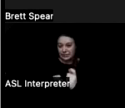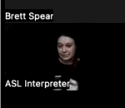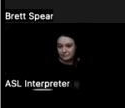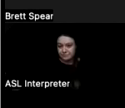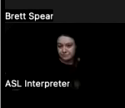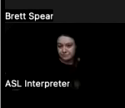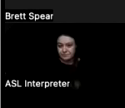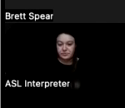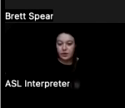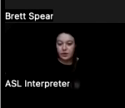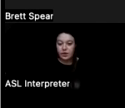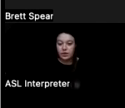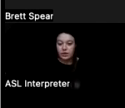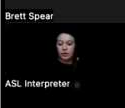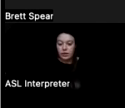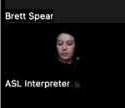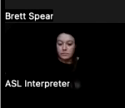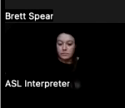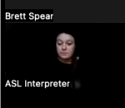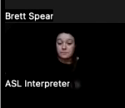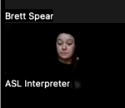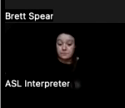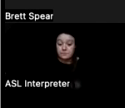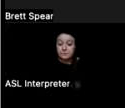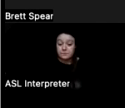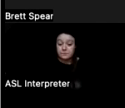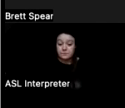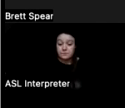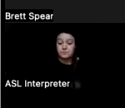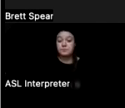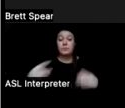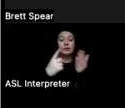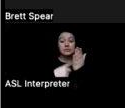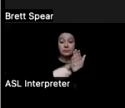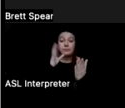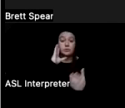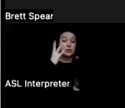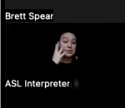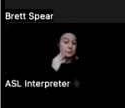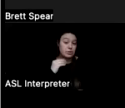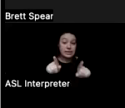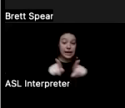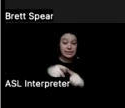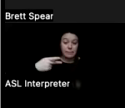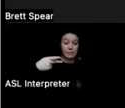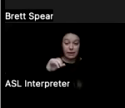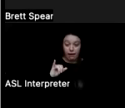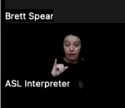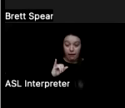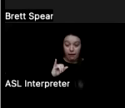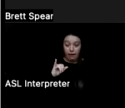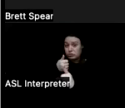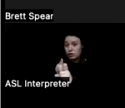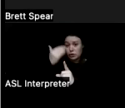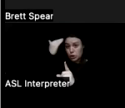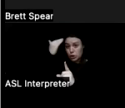some of the things that you will experience, as a PI might be obvious to you, but some of those things are really hidden.